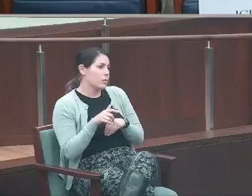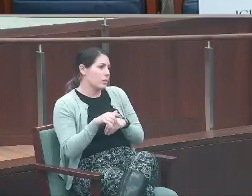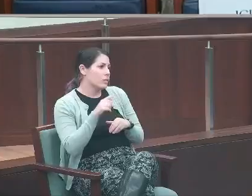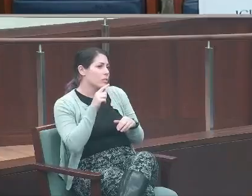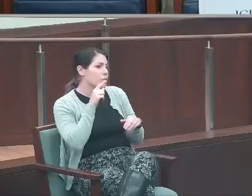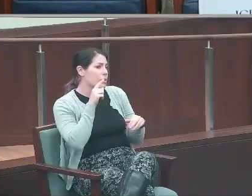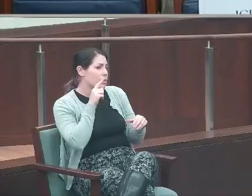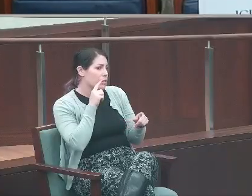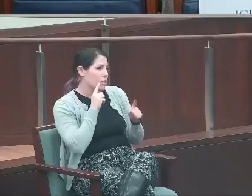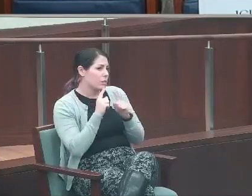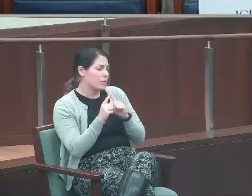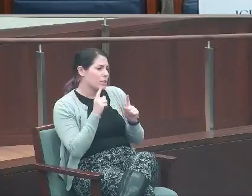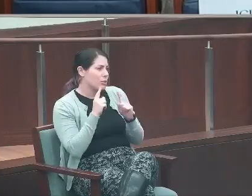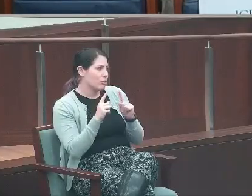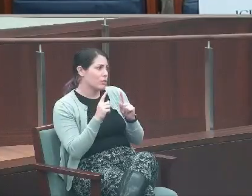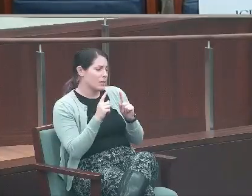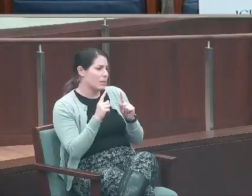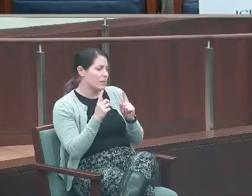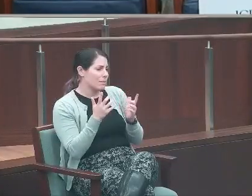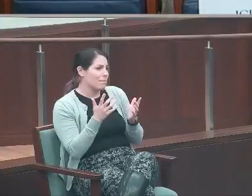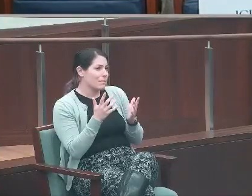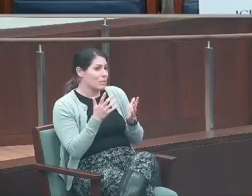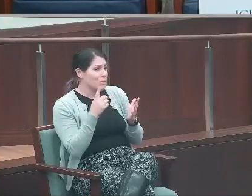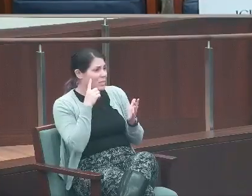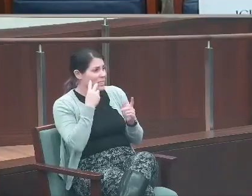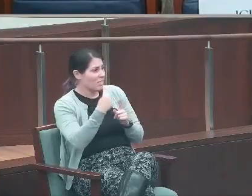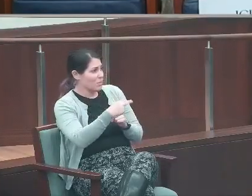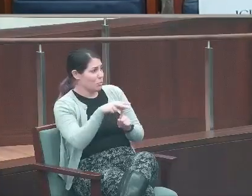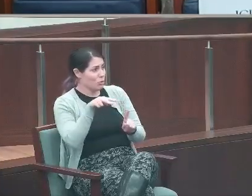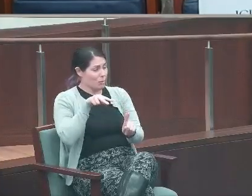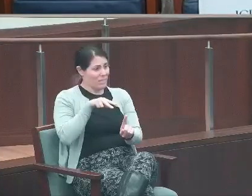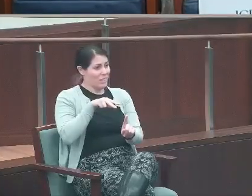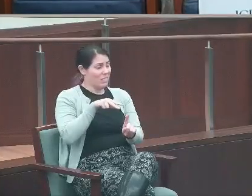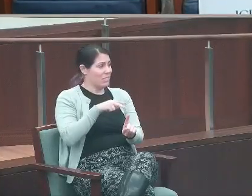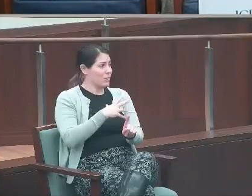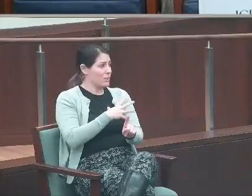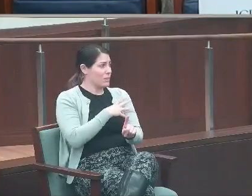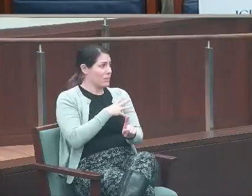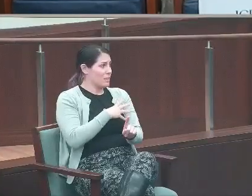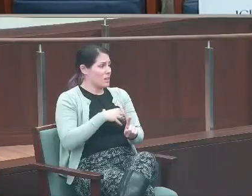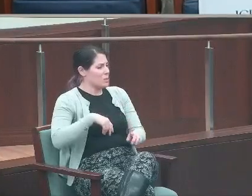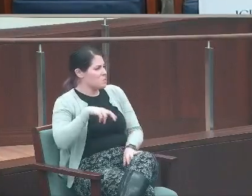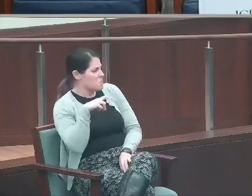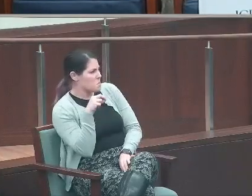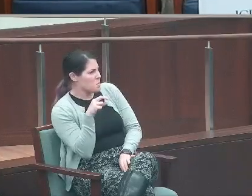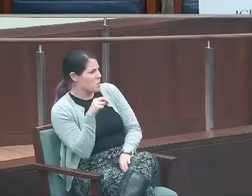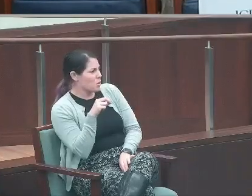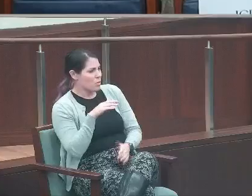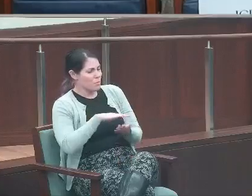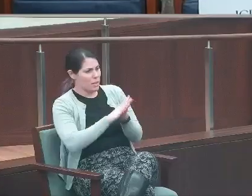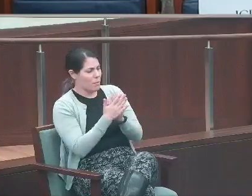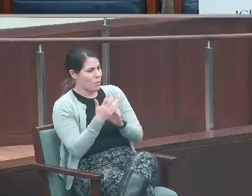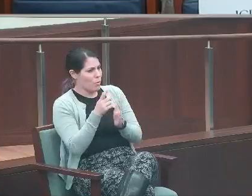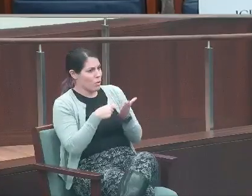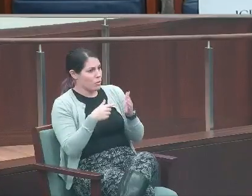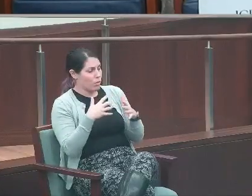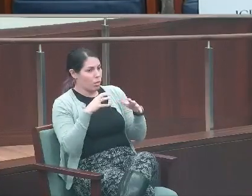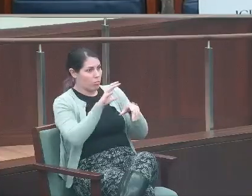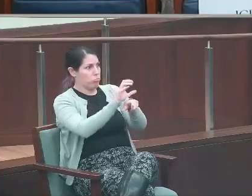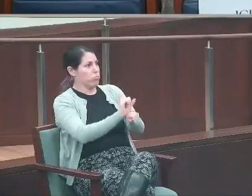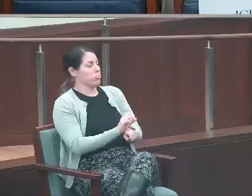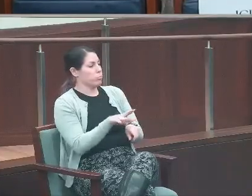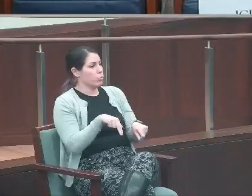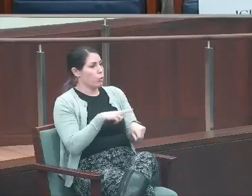is okay, and these sorts of perspectives are not. At the core of all of this is this normalization of these conspiracy theories